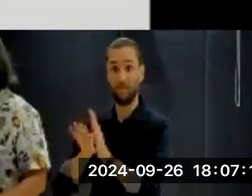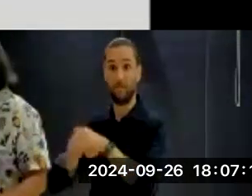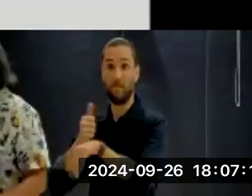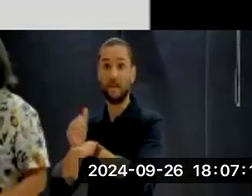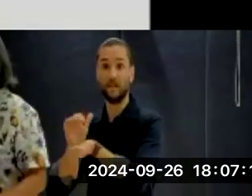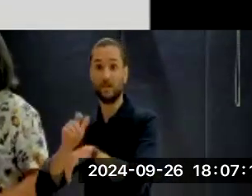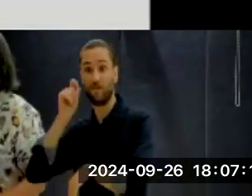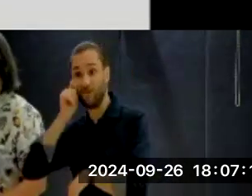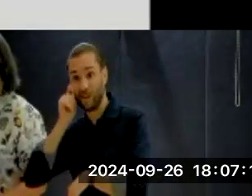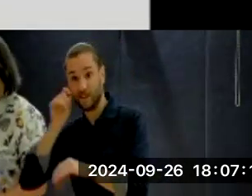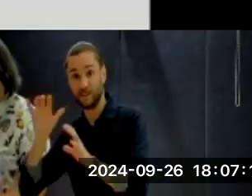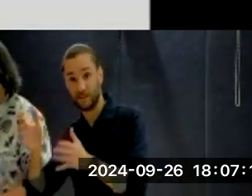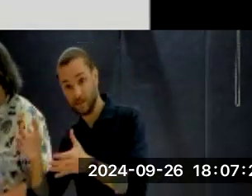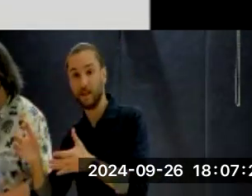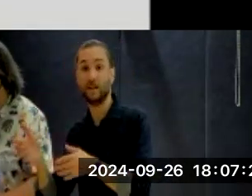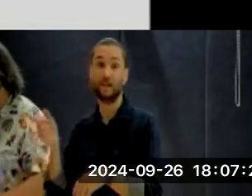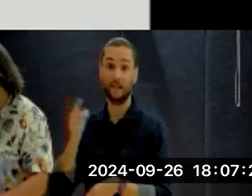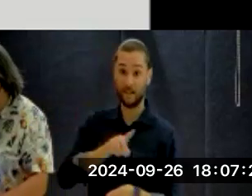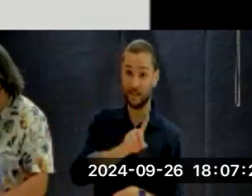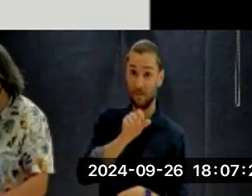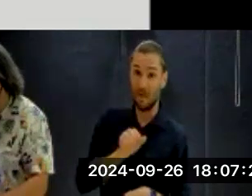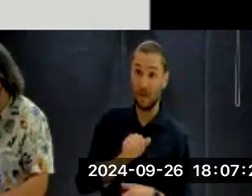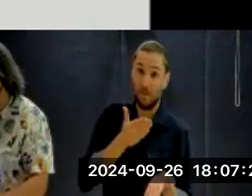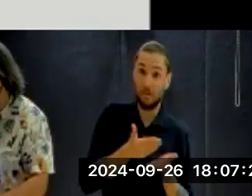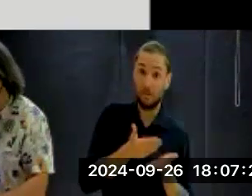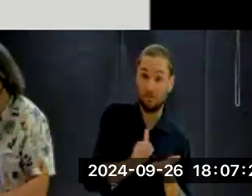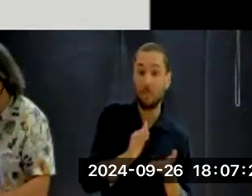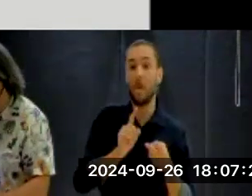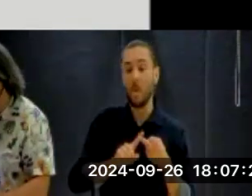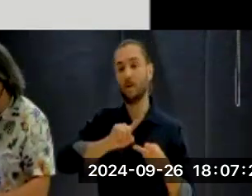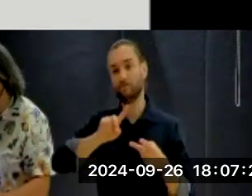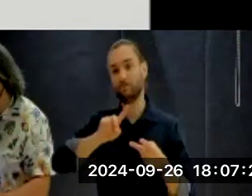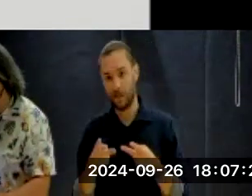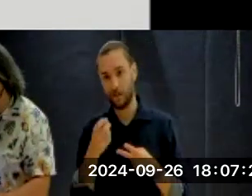and maybe disability last. One question I do have,